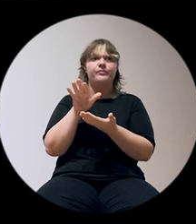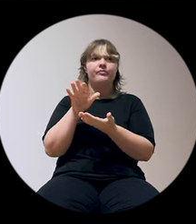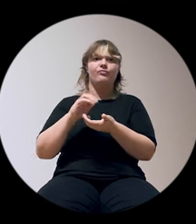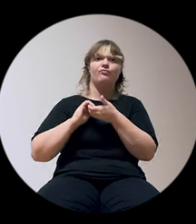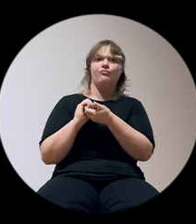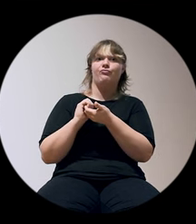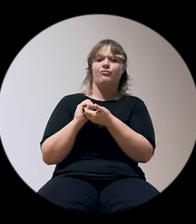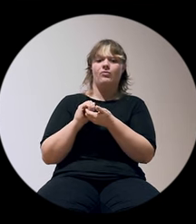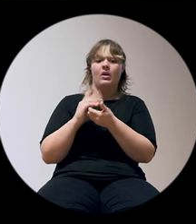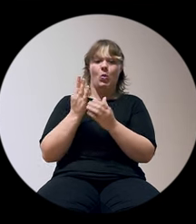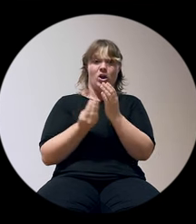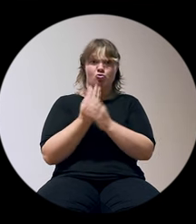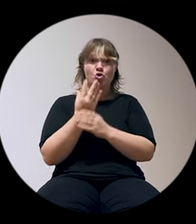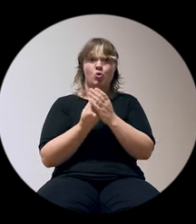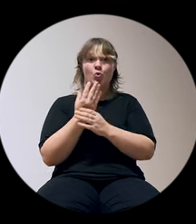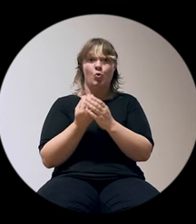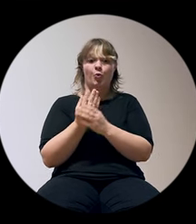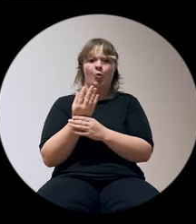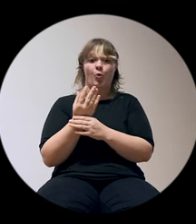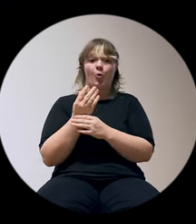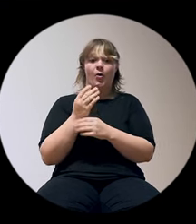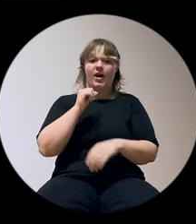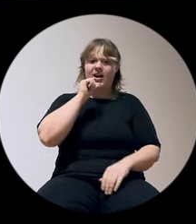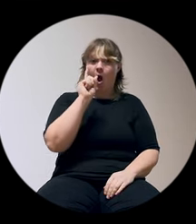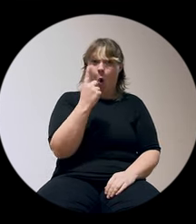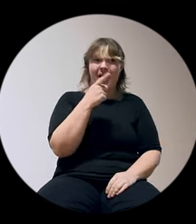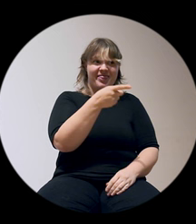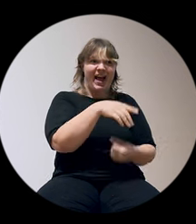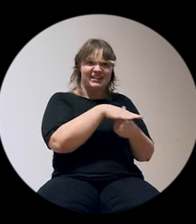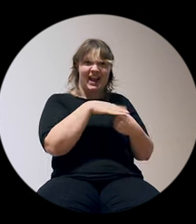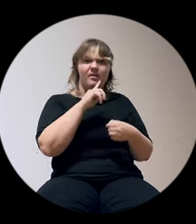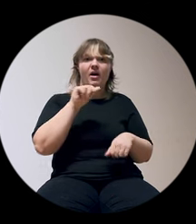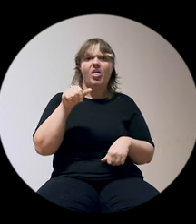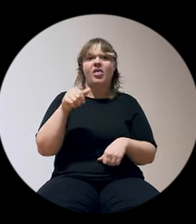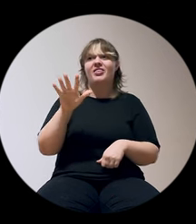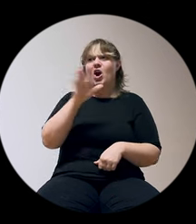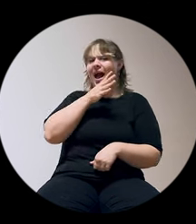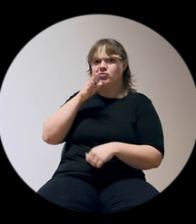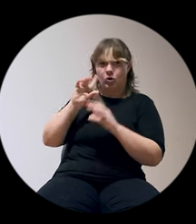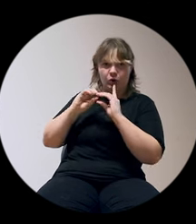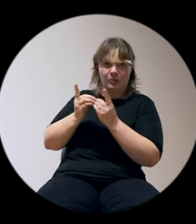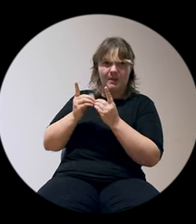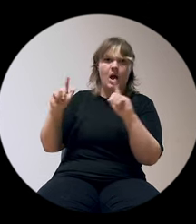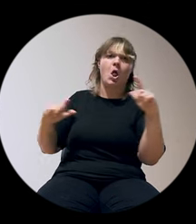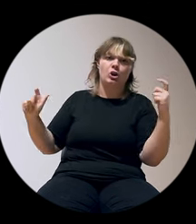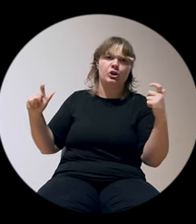we grew not only in that site, but also with their agriculture department, a larger